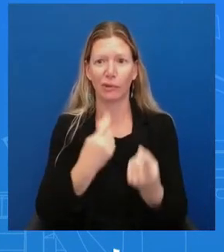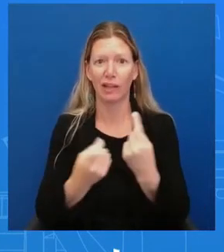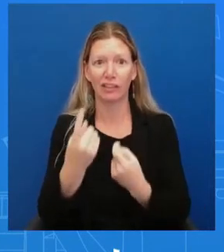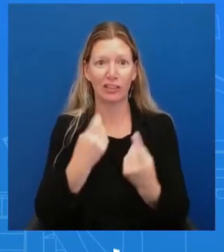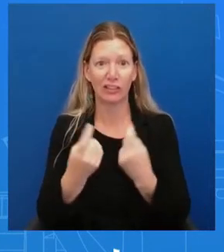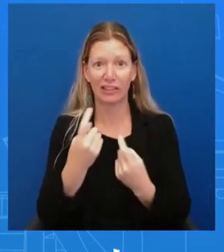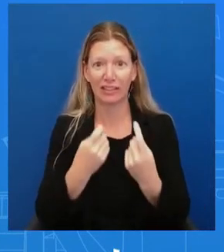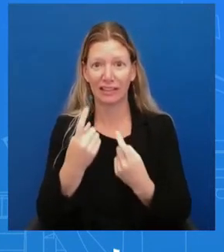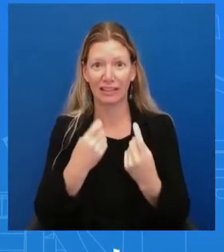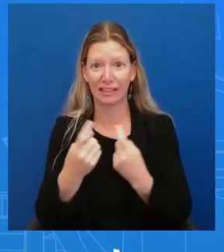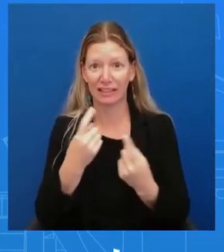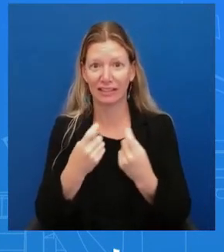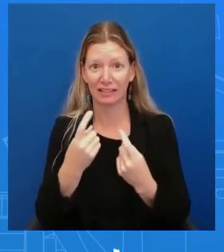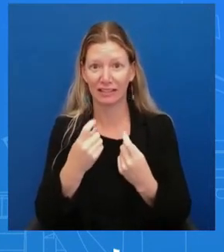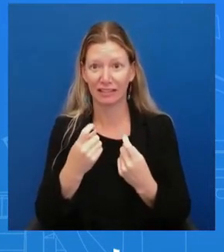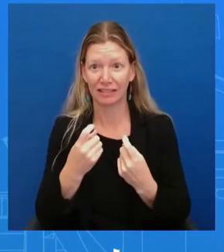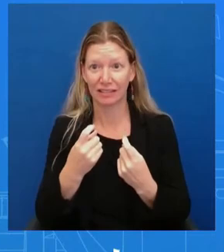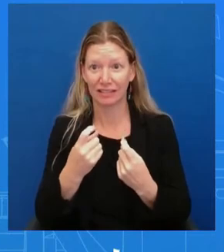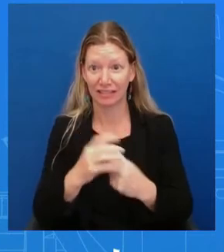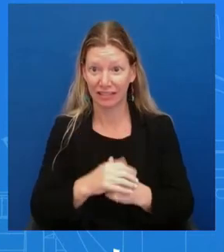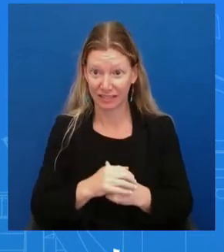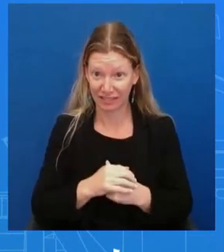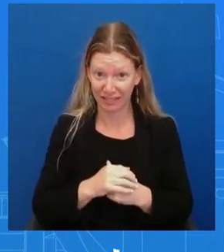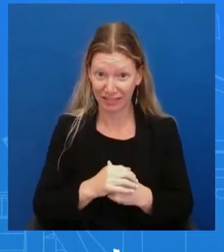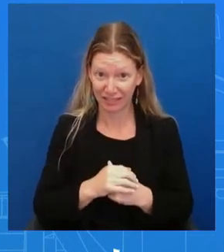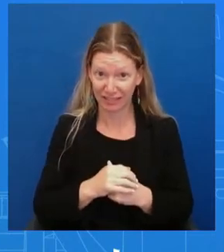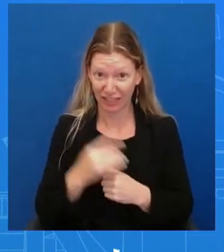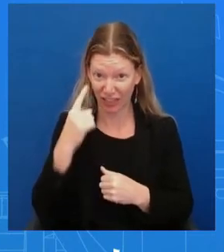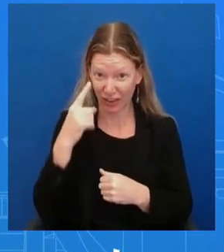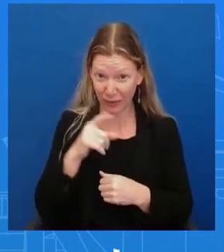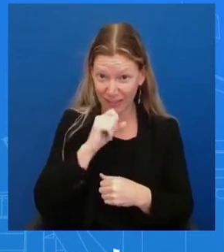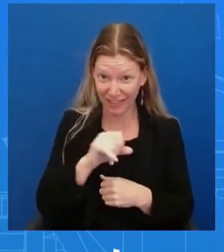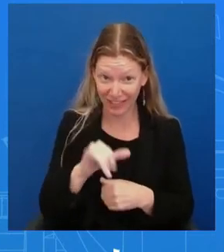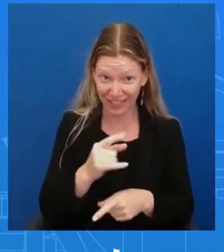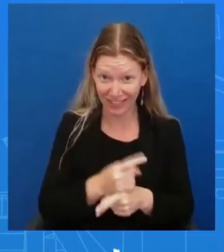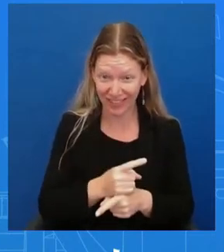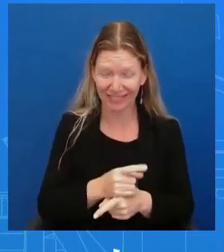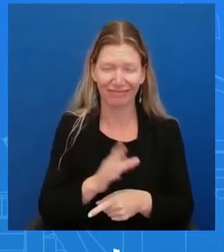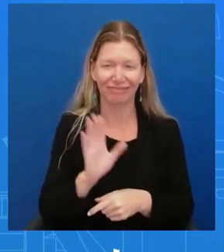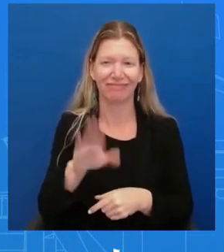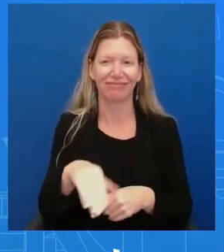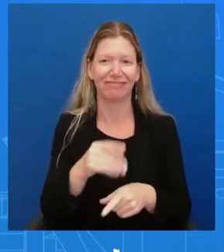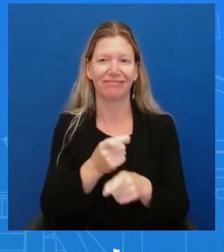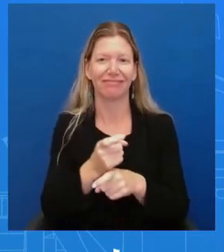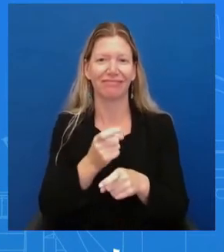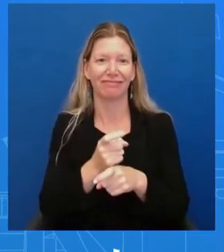love that. All right, okay. April Fools, April Fools, April Fools. It is April 1st.